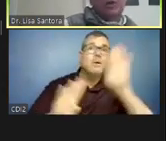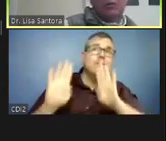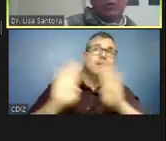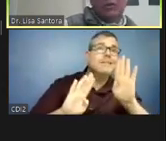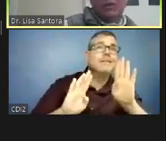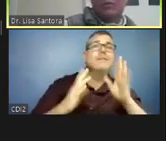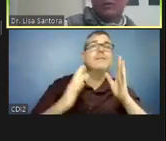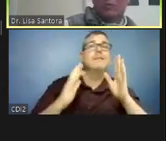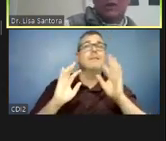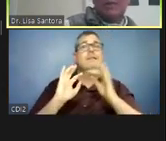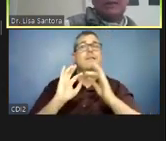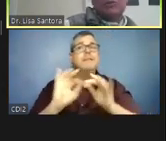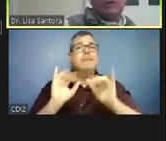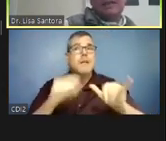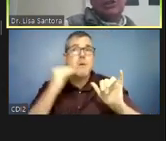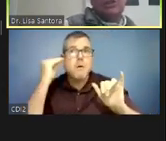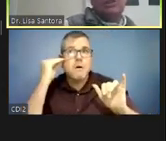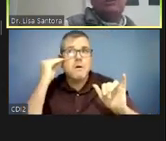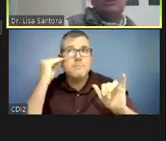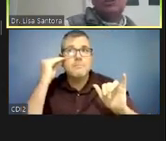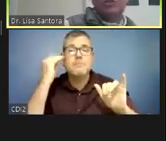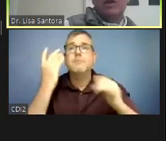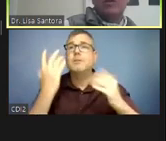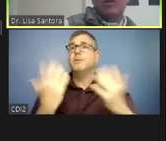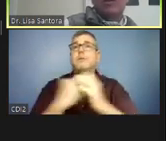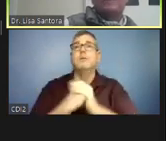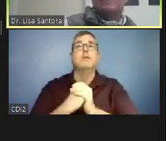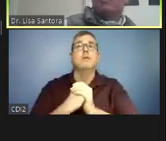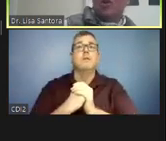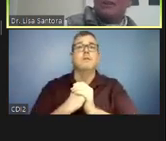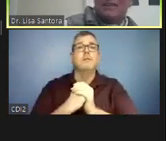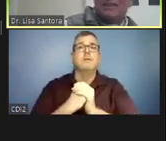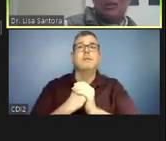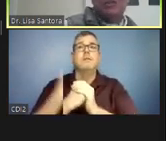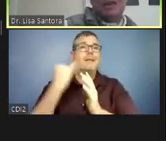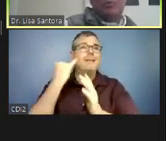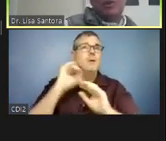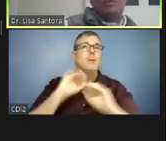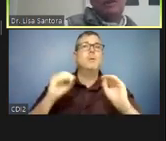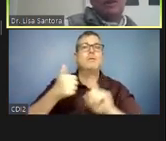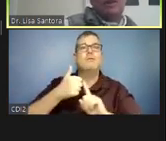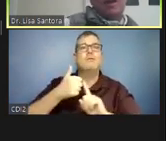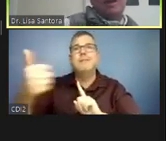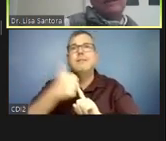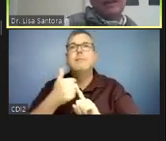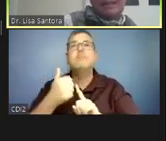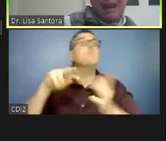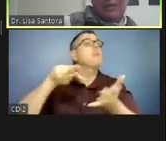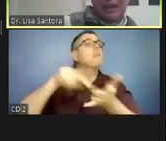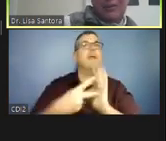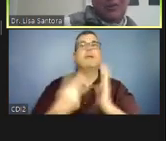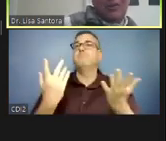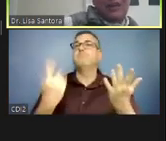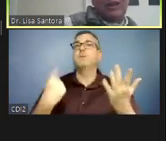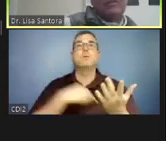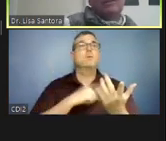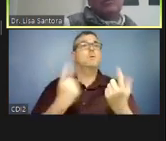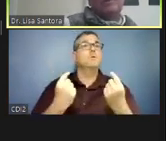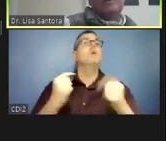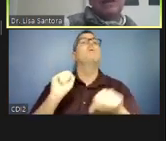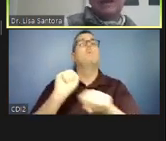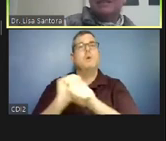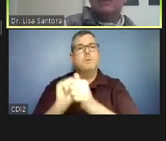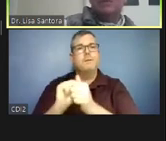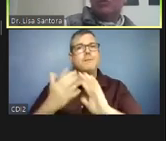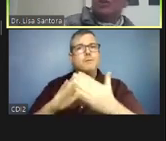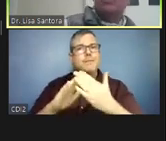we'll be working with community-based organizations to ensure that when someone calls to schedule that appointment, a case navigator or care navigator will